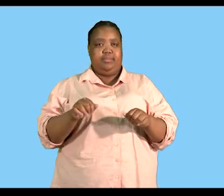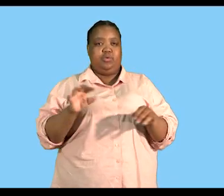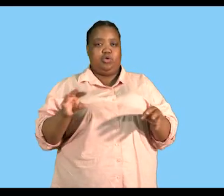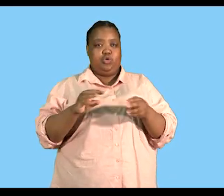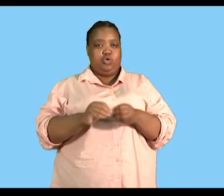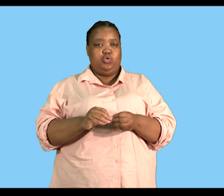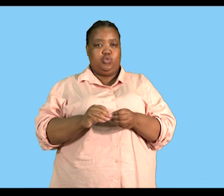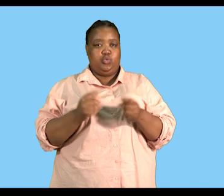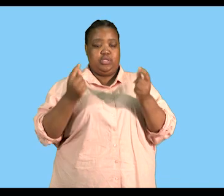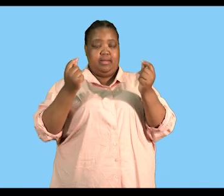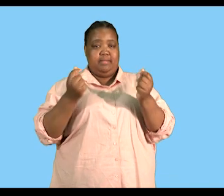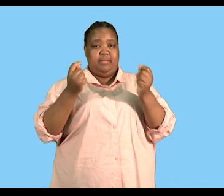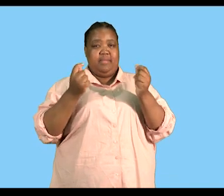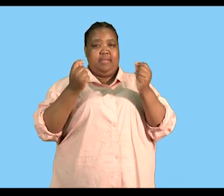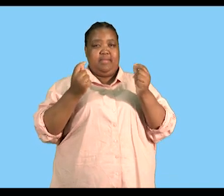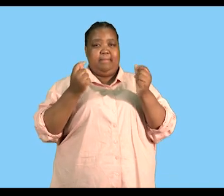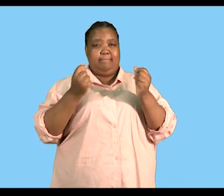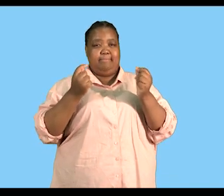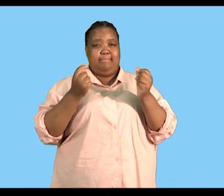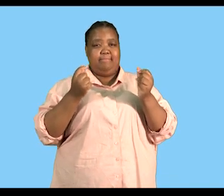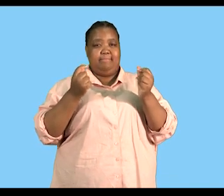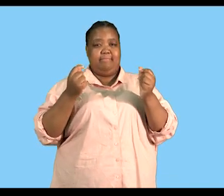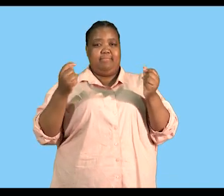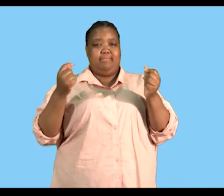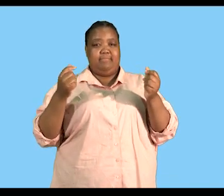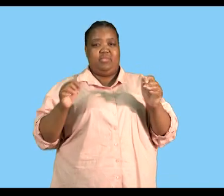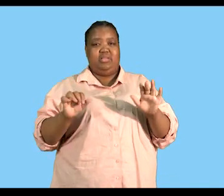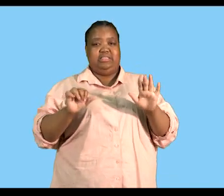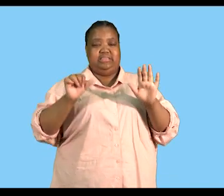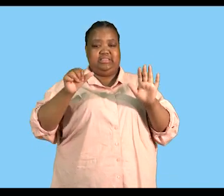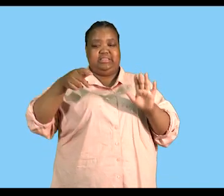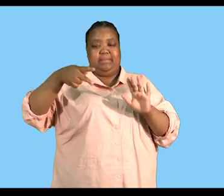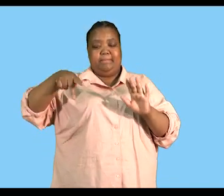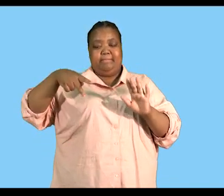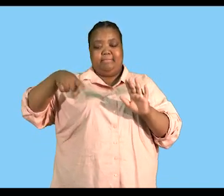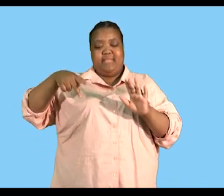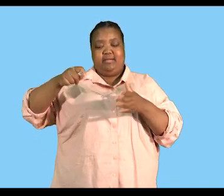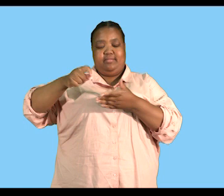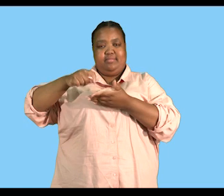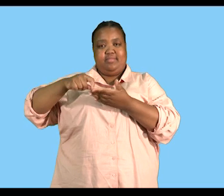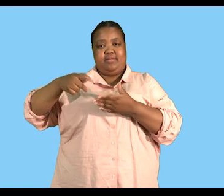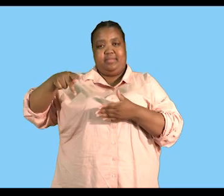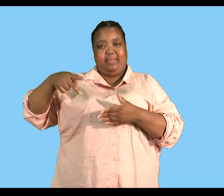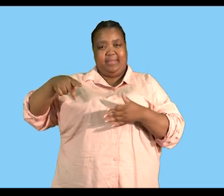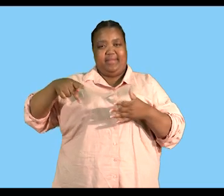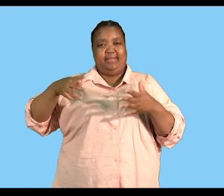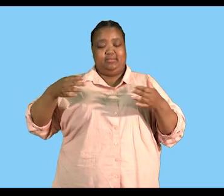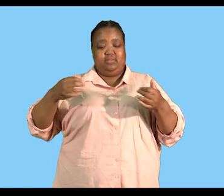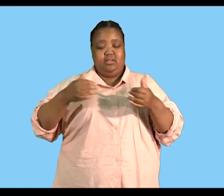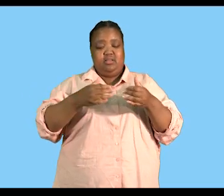If the total cost price for a pack of 6 pens is 21